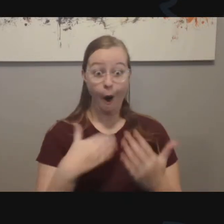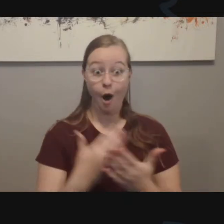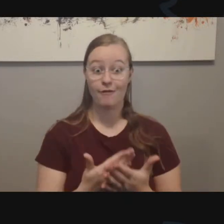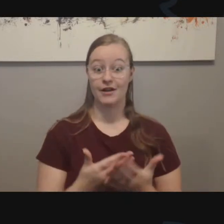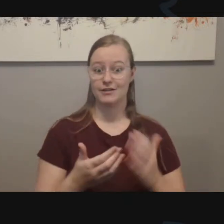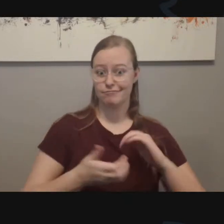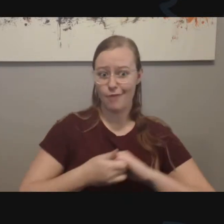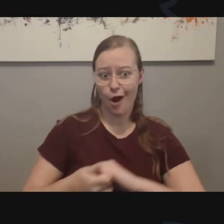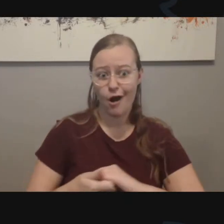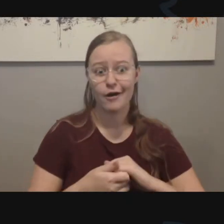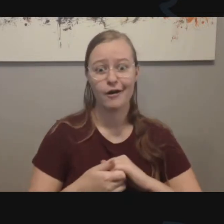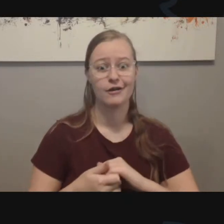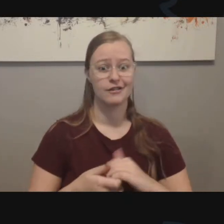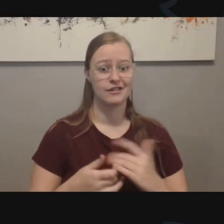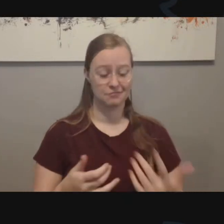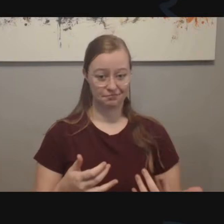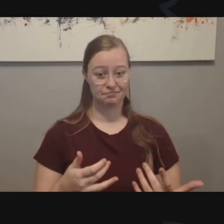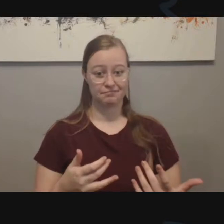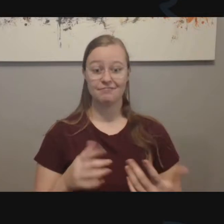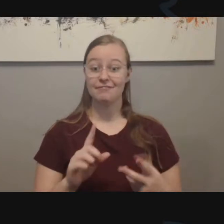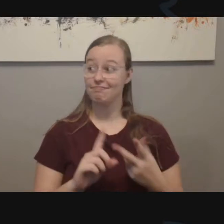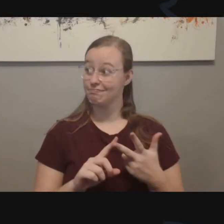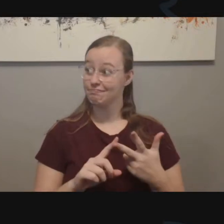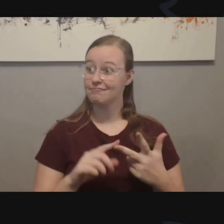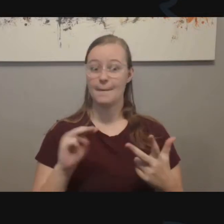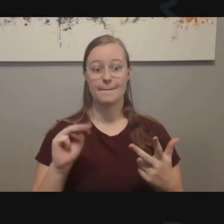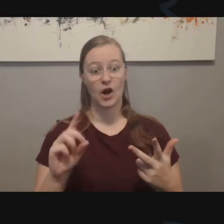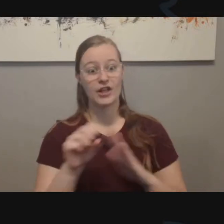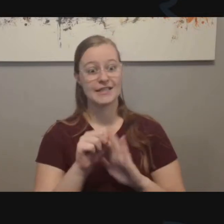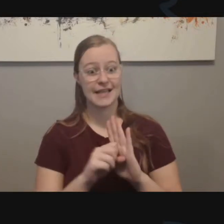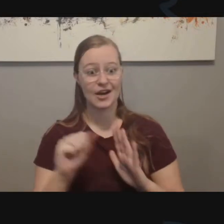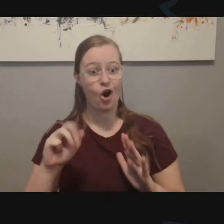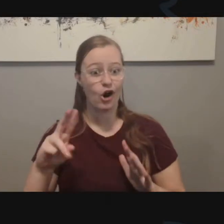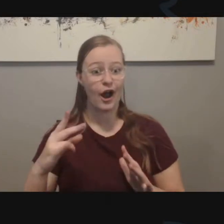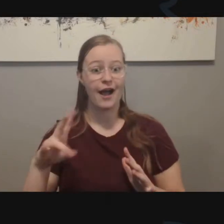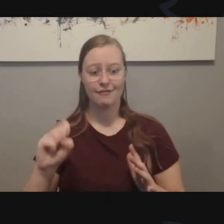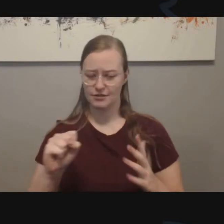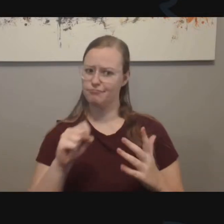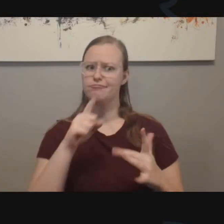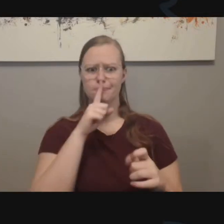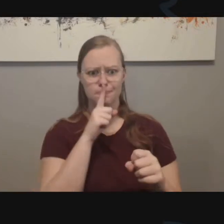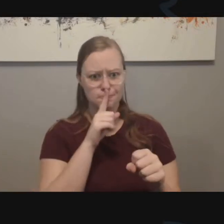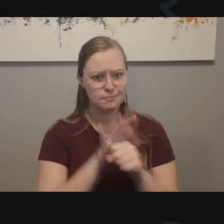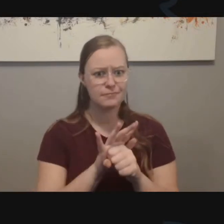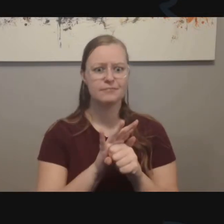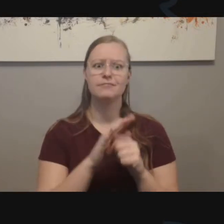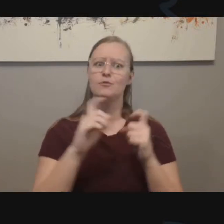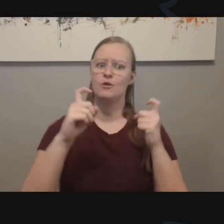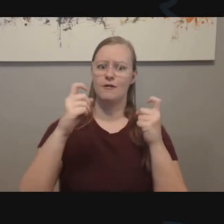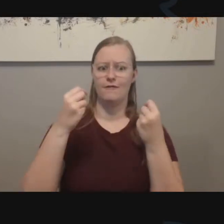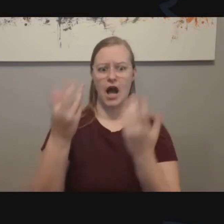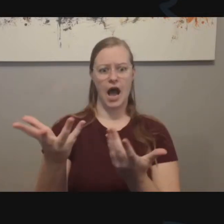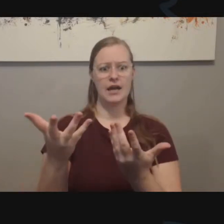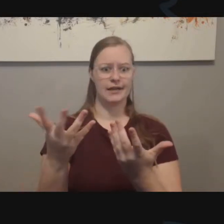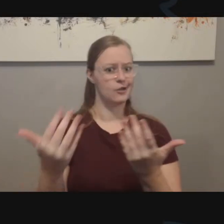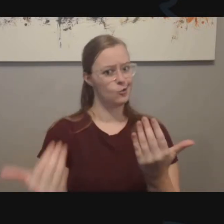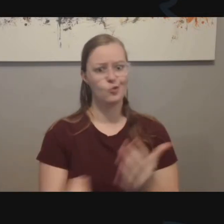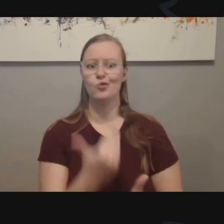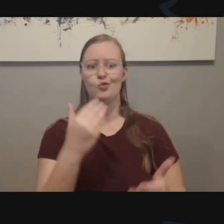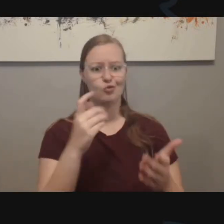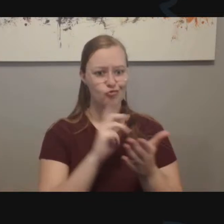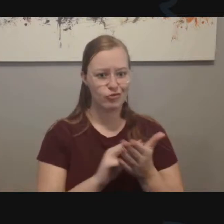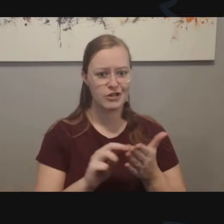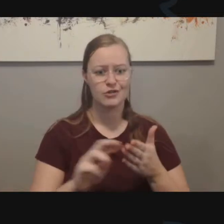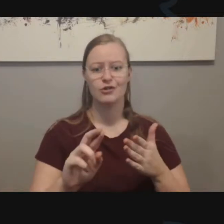Enoch Pratt Free Library and the Maryland State Archives, are committed to bringing you the best new research on